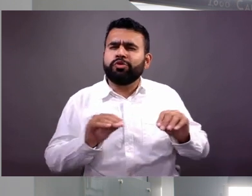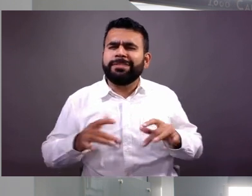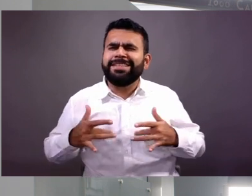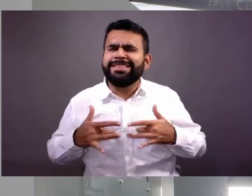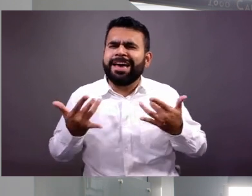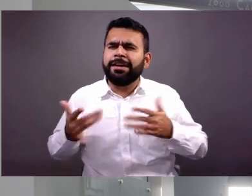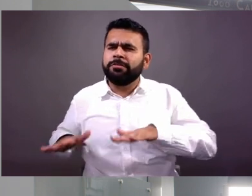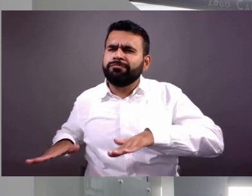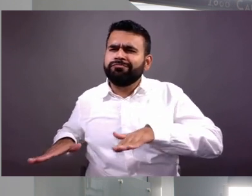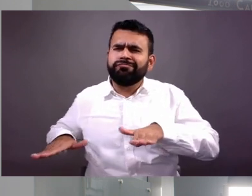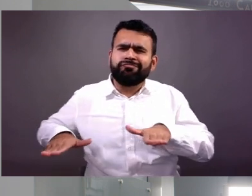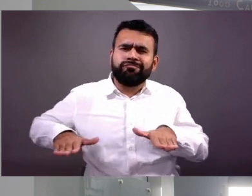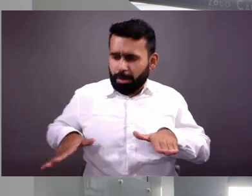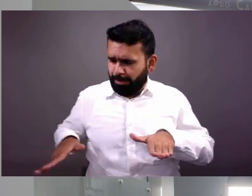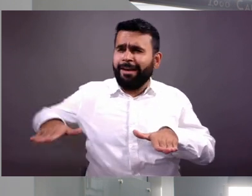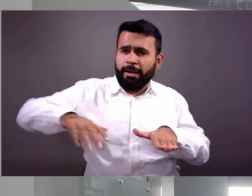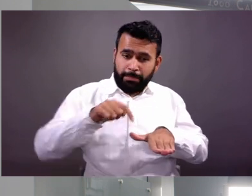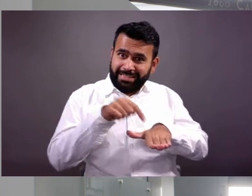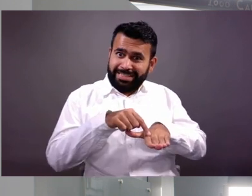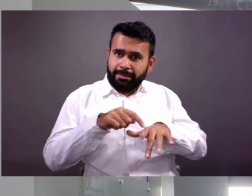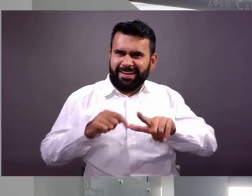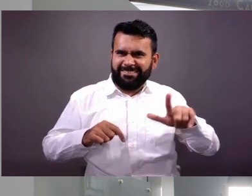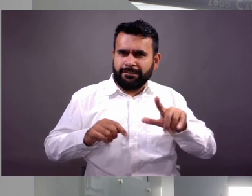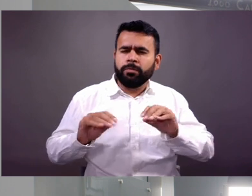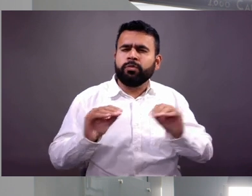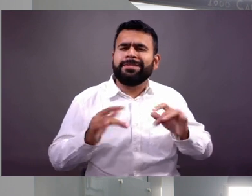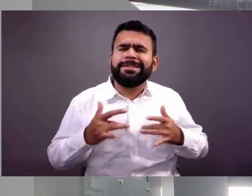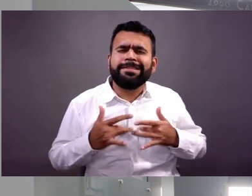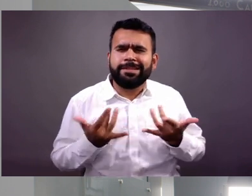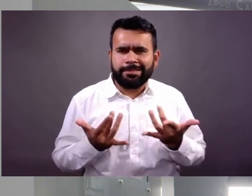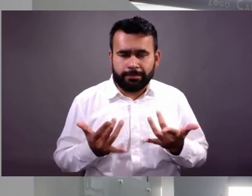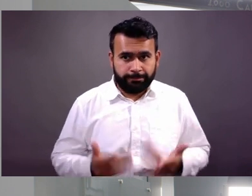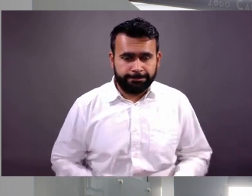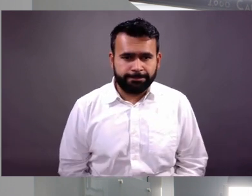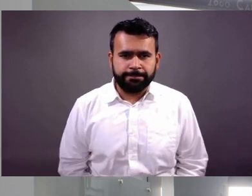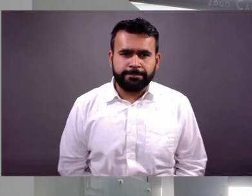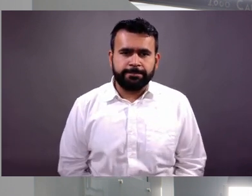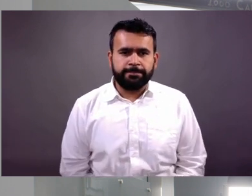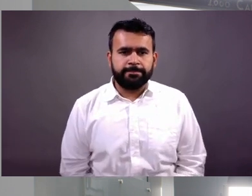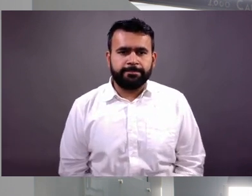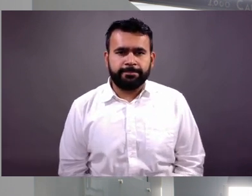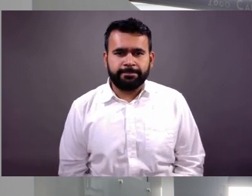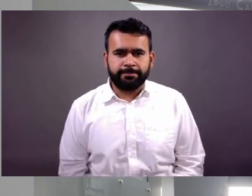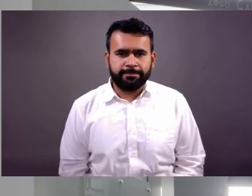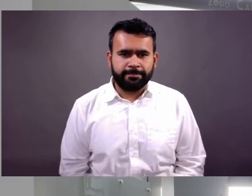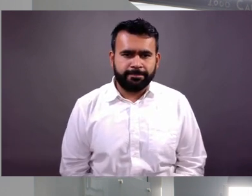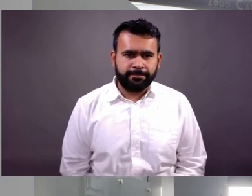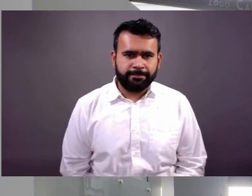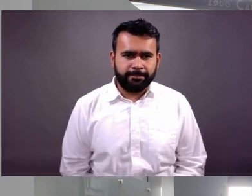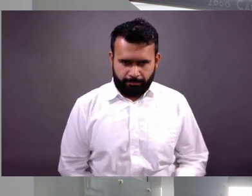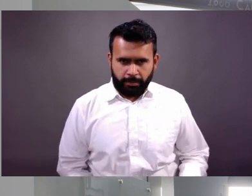left leg. So you're going to do the same thing on the other side. 5, 6, 7, right side, step, leading elbow,